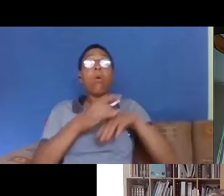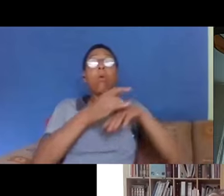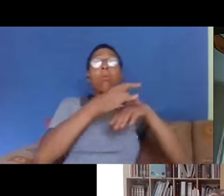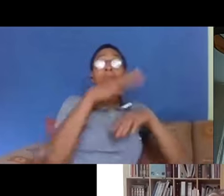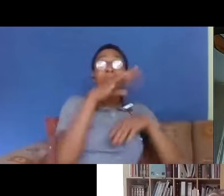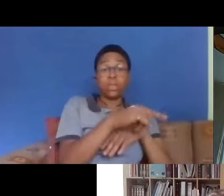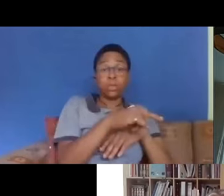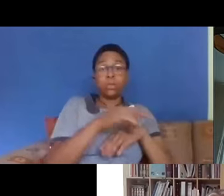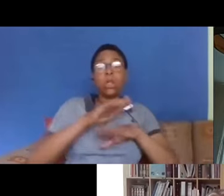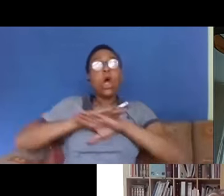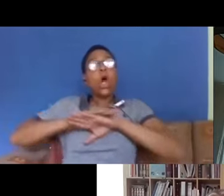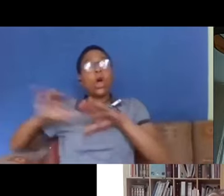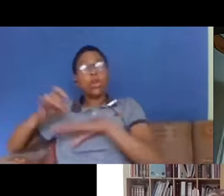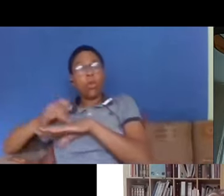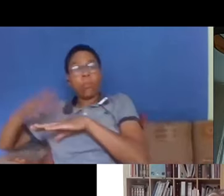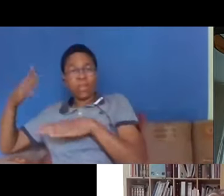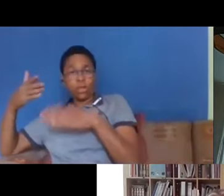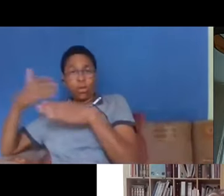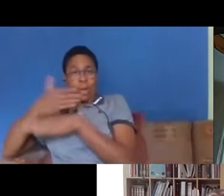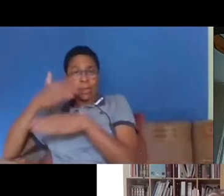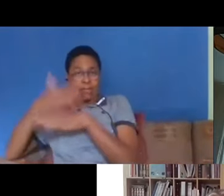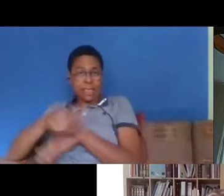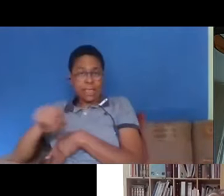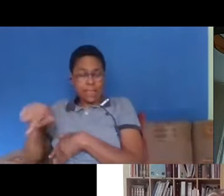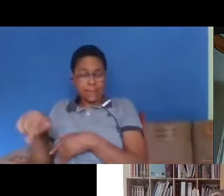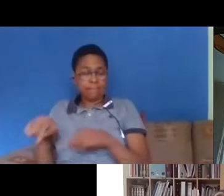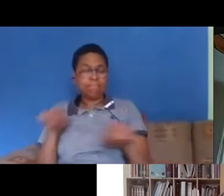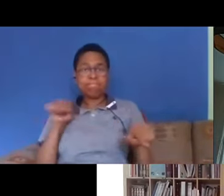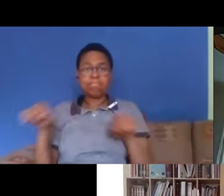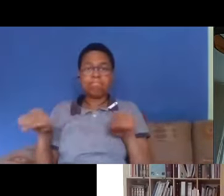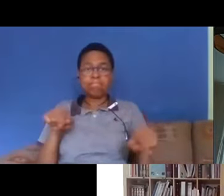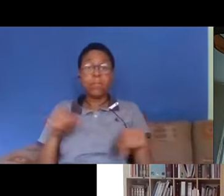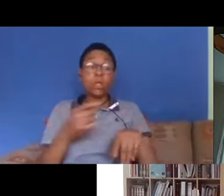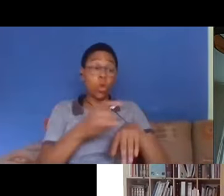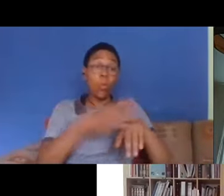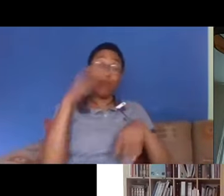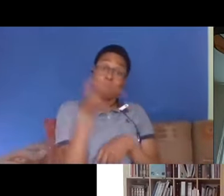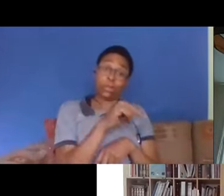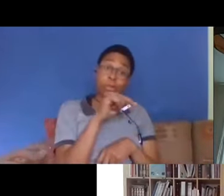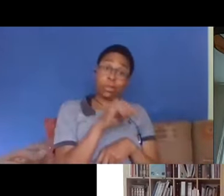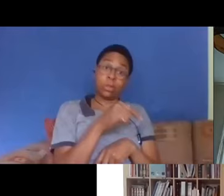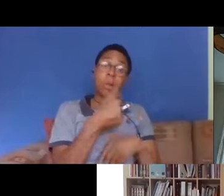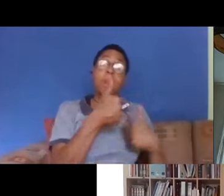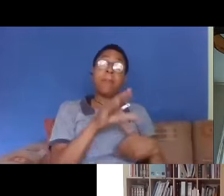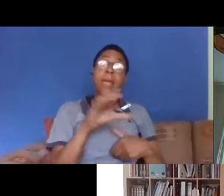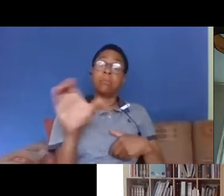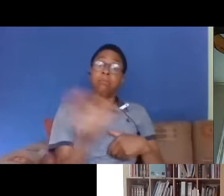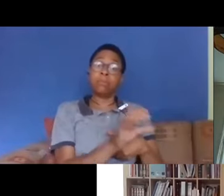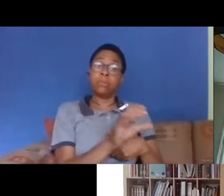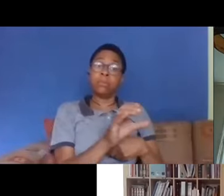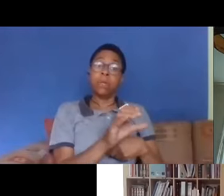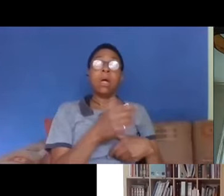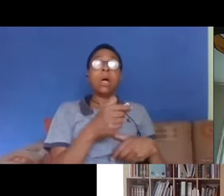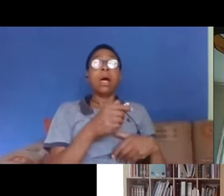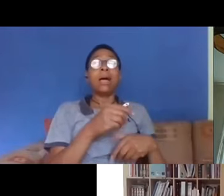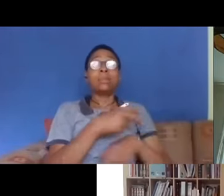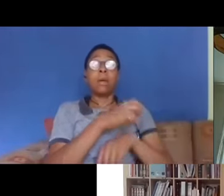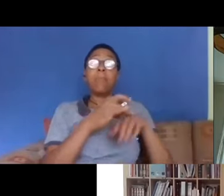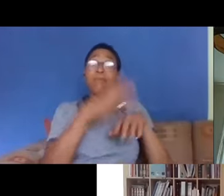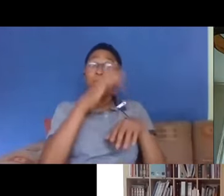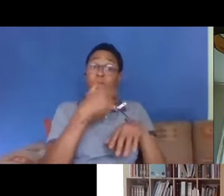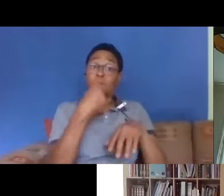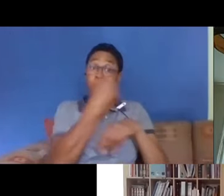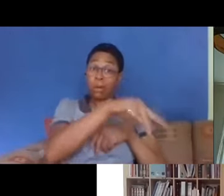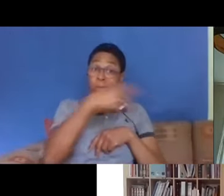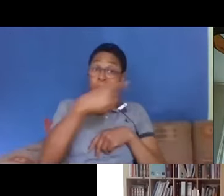and non-professional activity. So if it's dancers who are employed to work as professional dancers, then